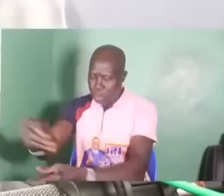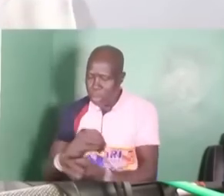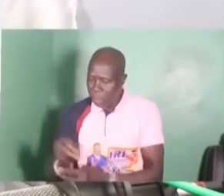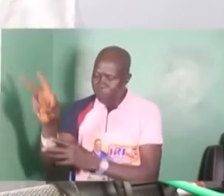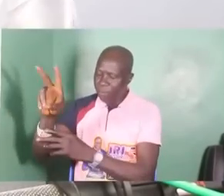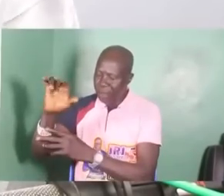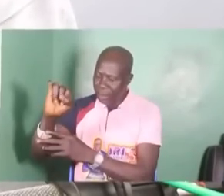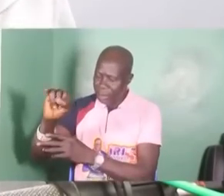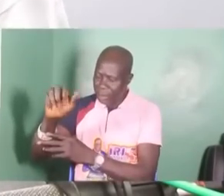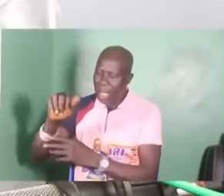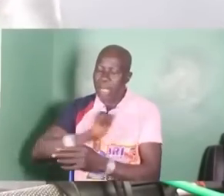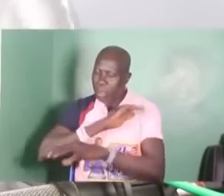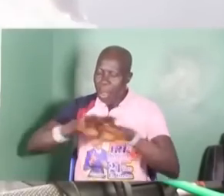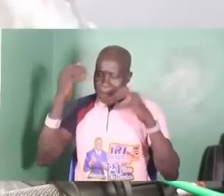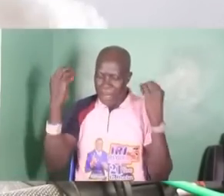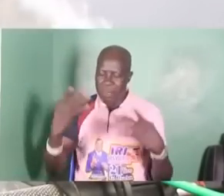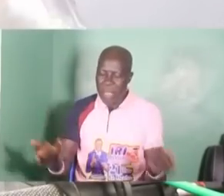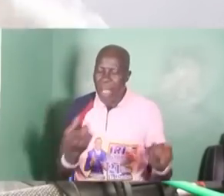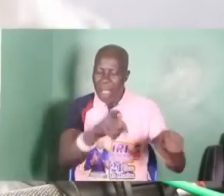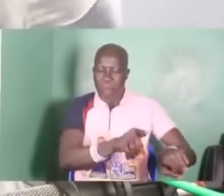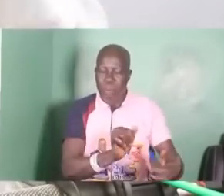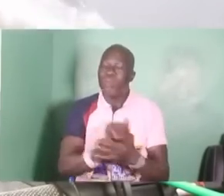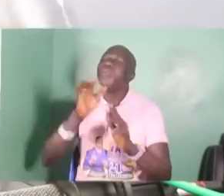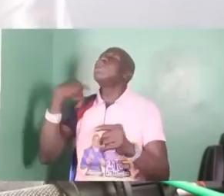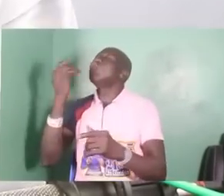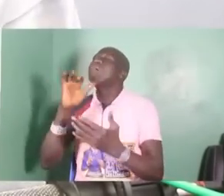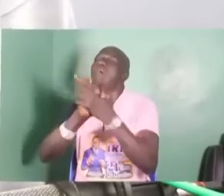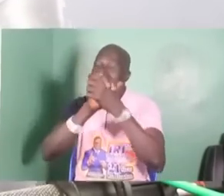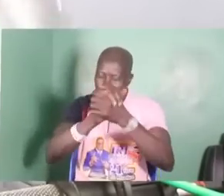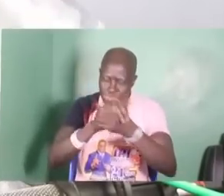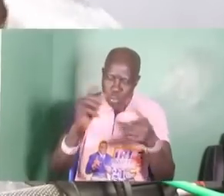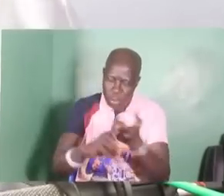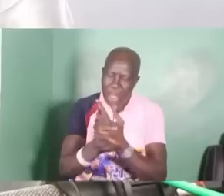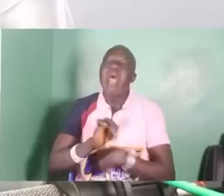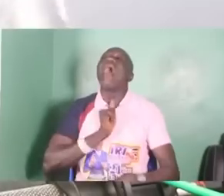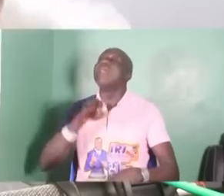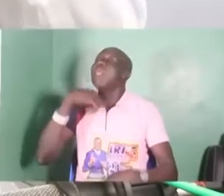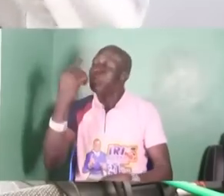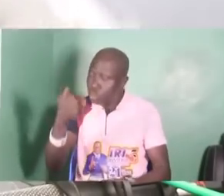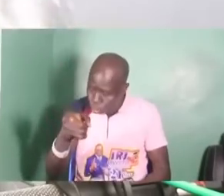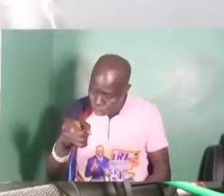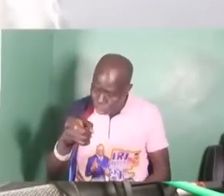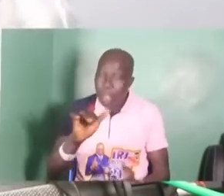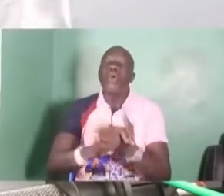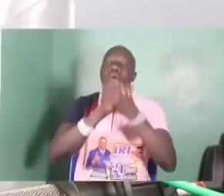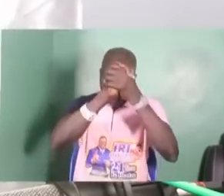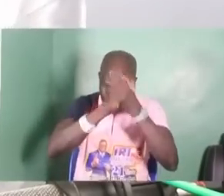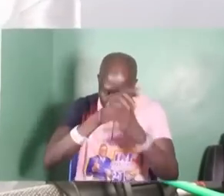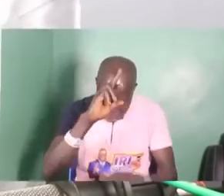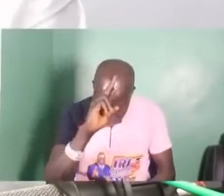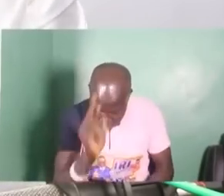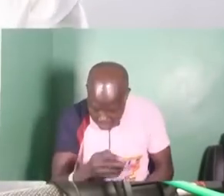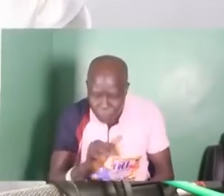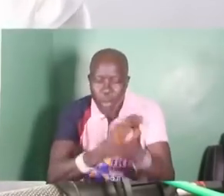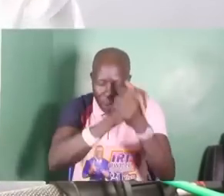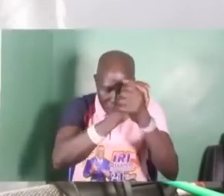celebrate. People celebrate wedding anniversary. I bless you. In the name of the Lord. In the name of Jesus. In the name of Jesus. Lord,